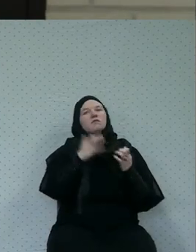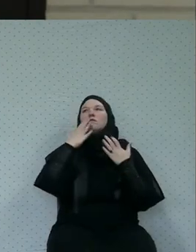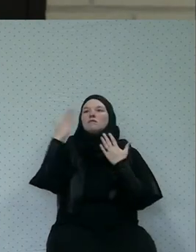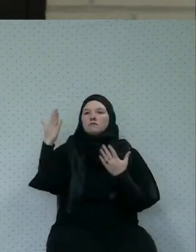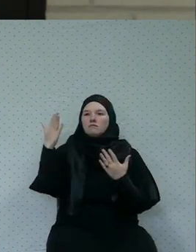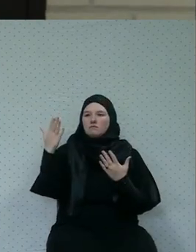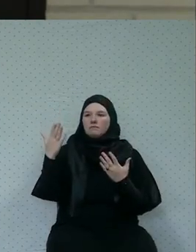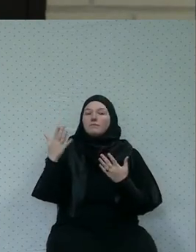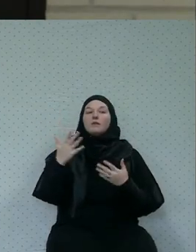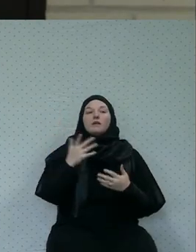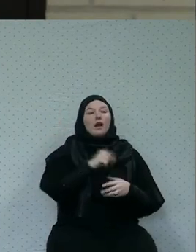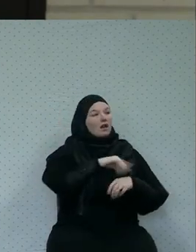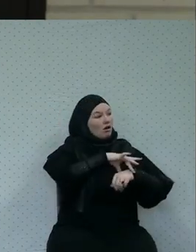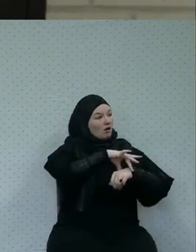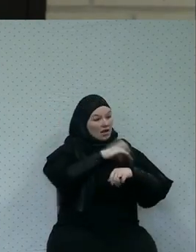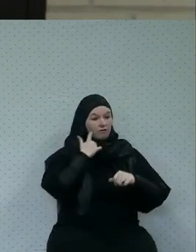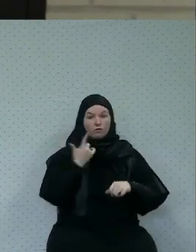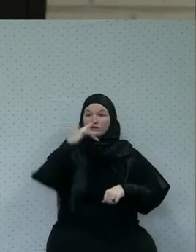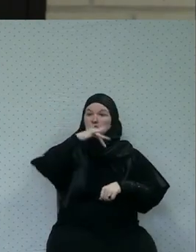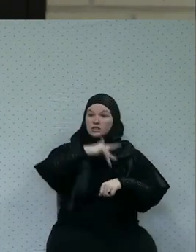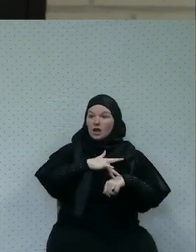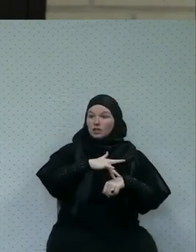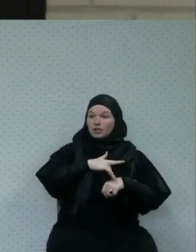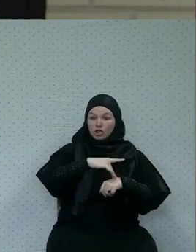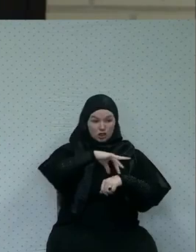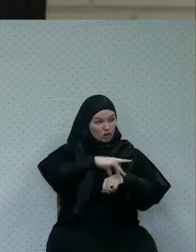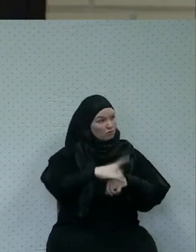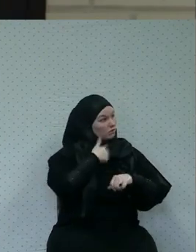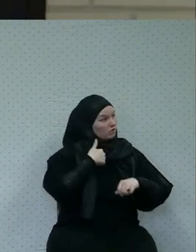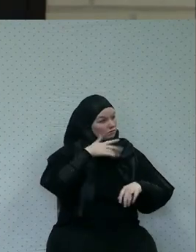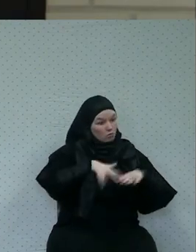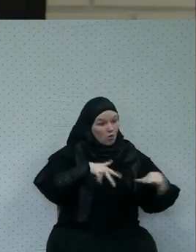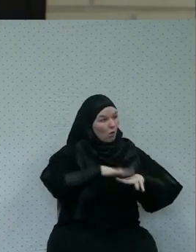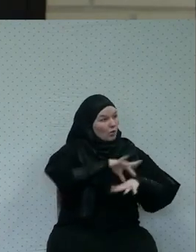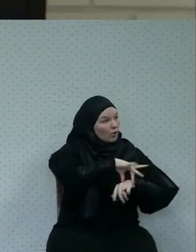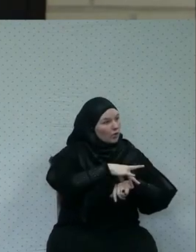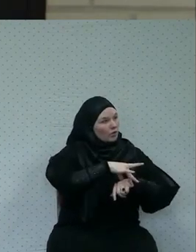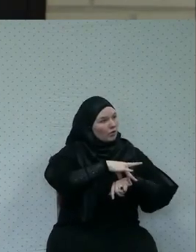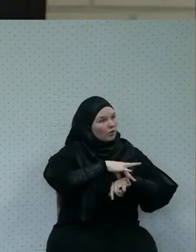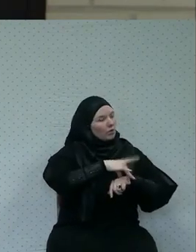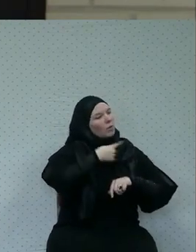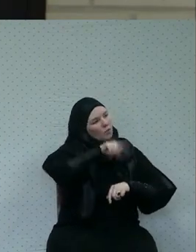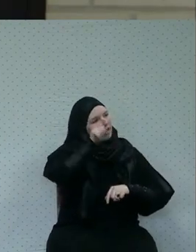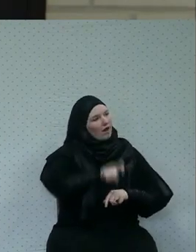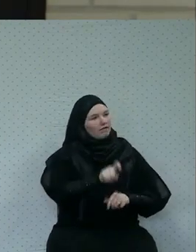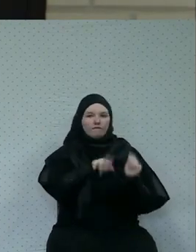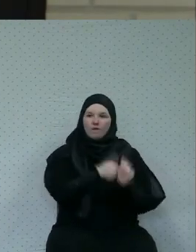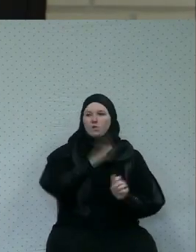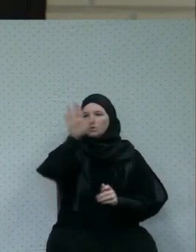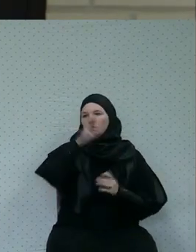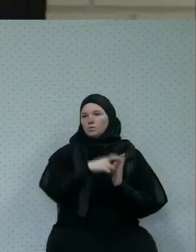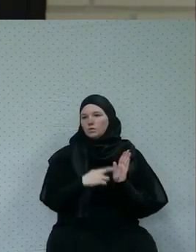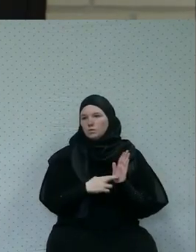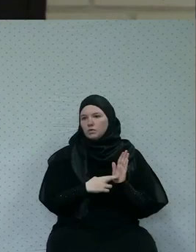earth, Allah's rules will be kept. He is not going to respond to those